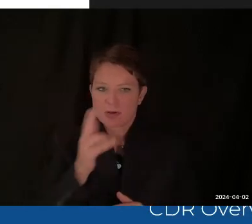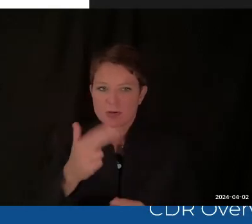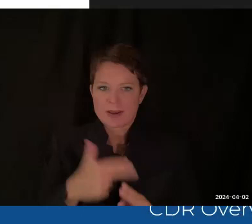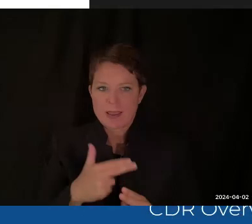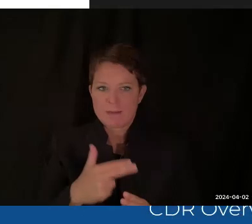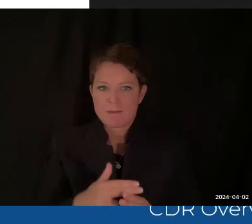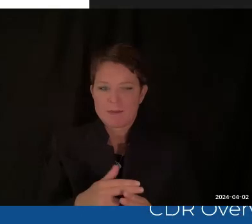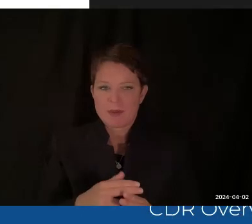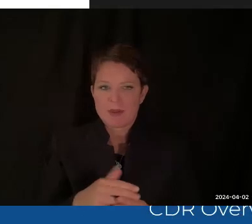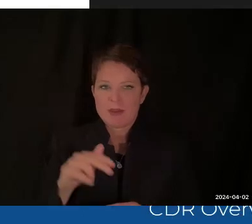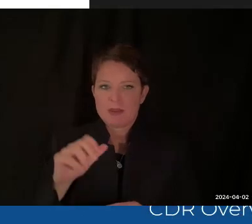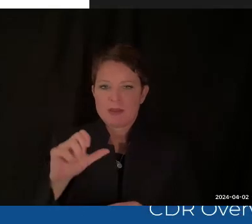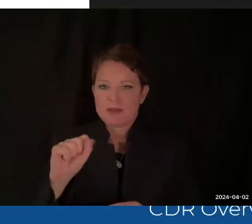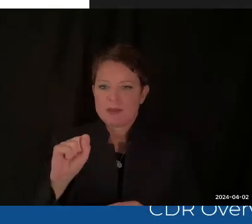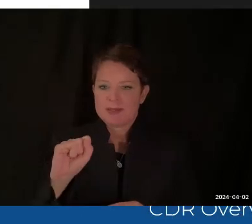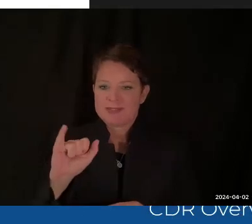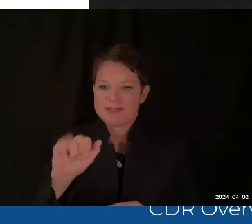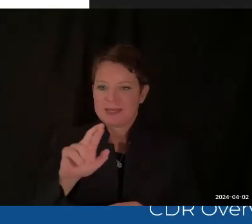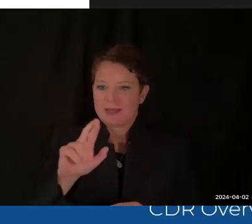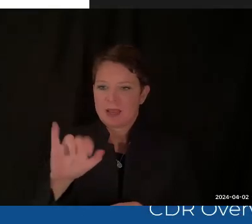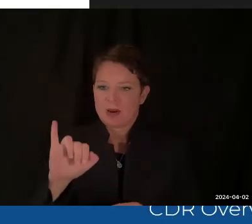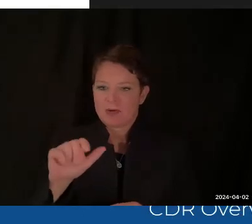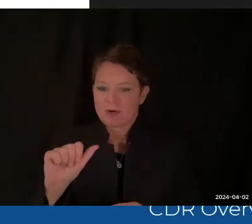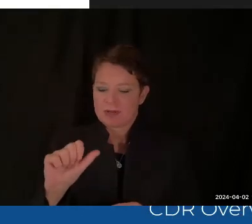You should be able to unmute it this time.